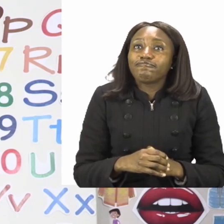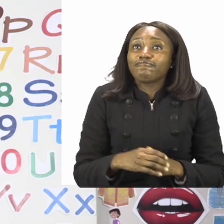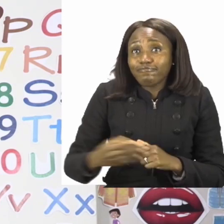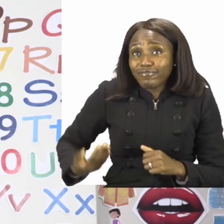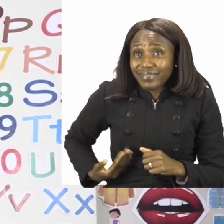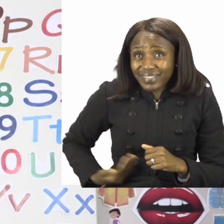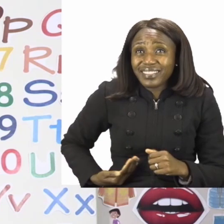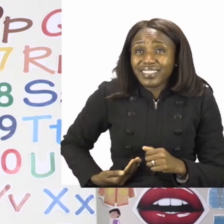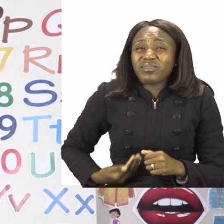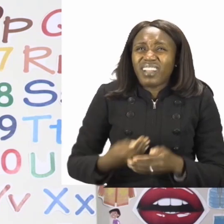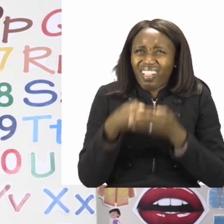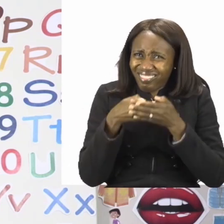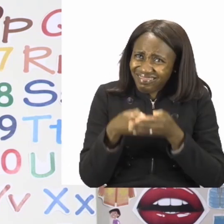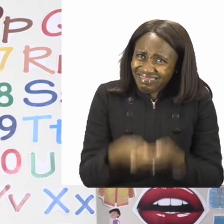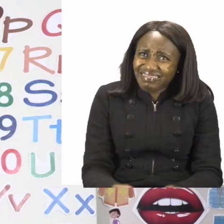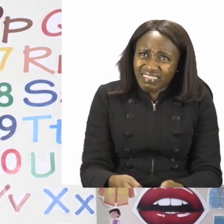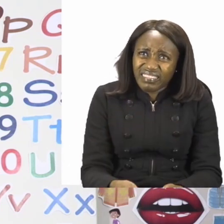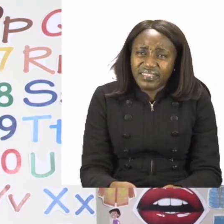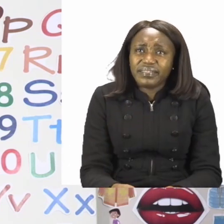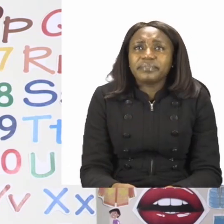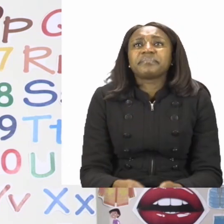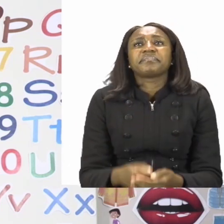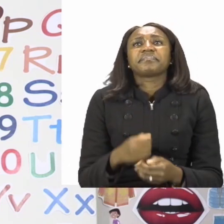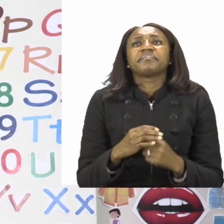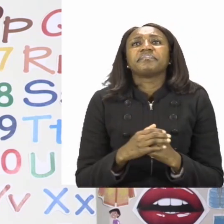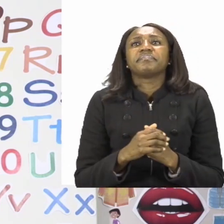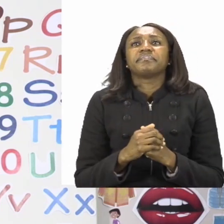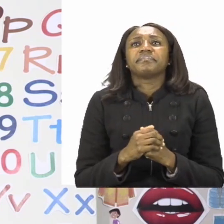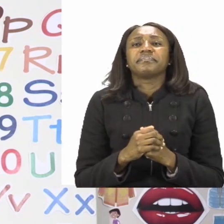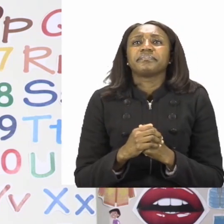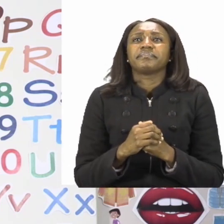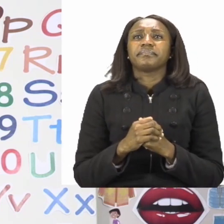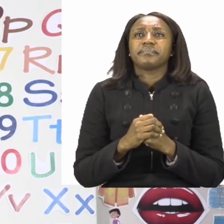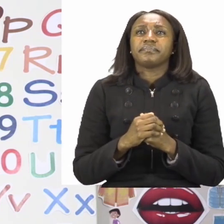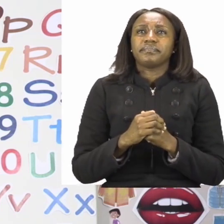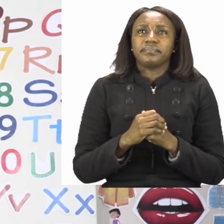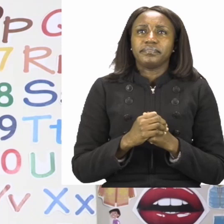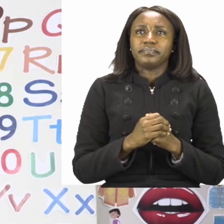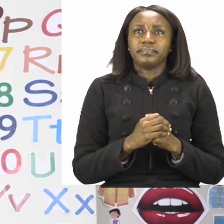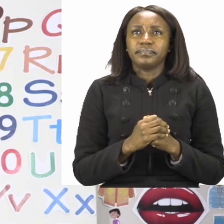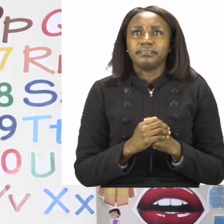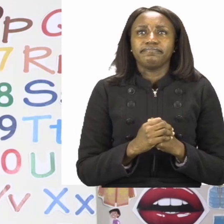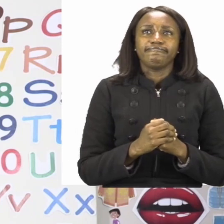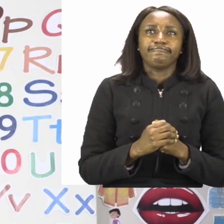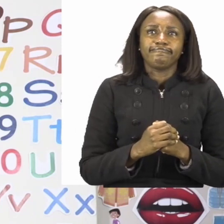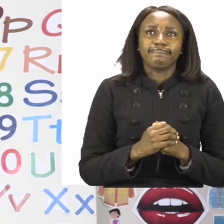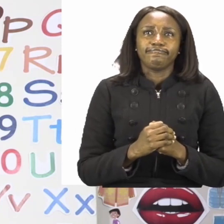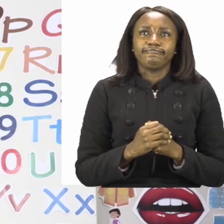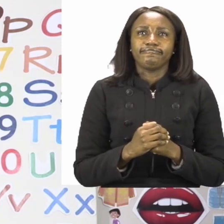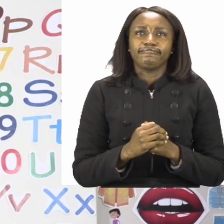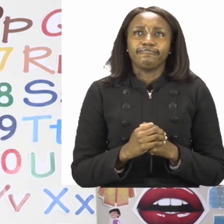heavy because it takes me 2 hands to pick up and I can't lift it for a long time.